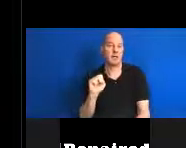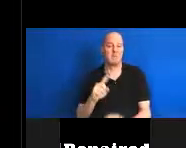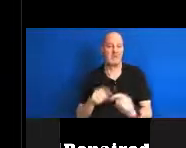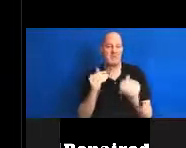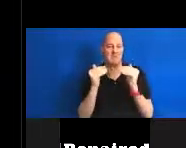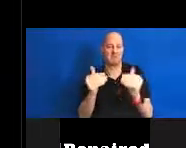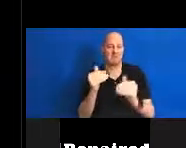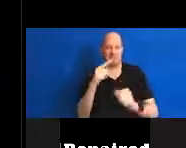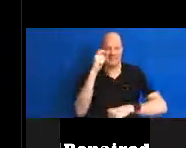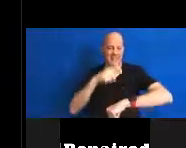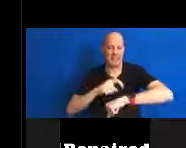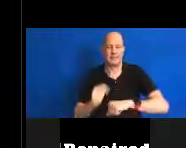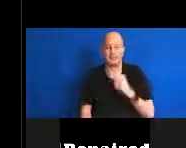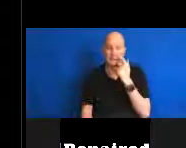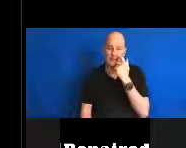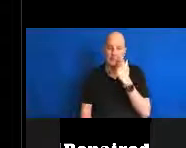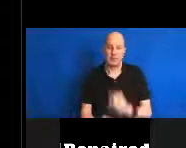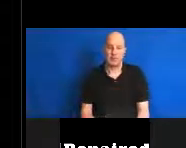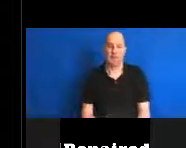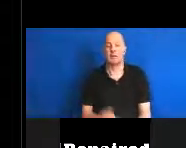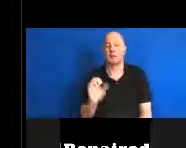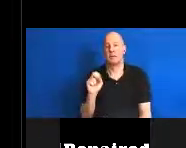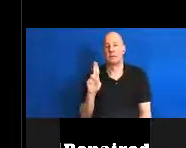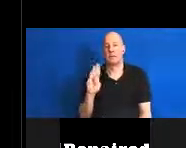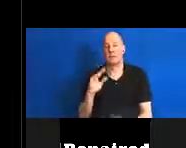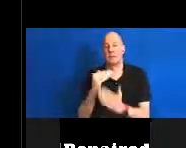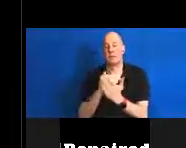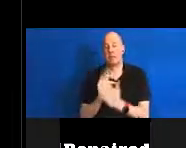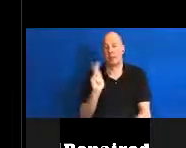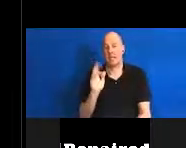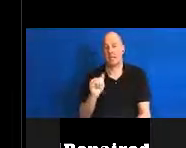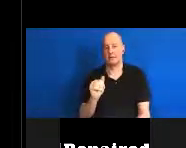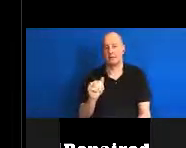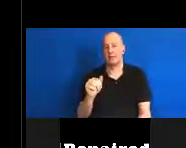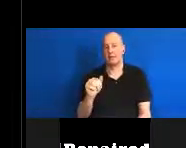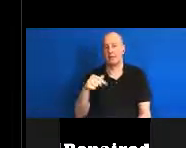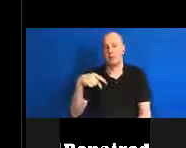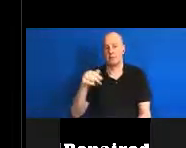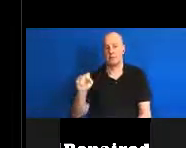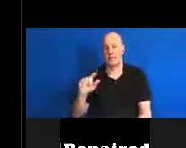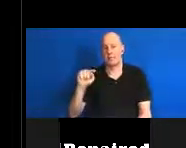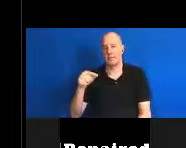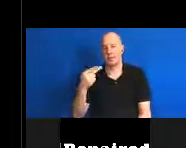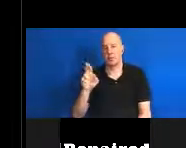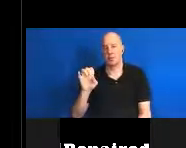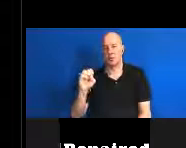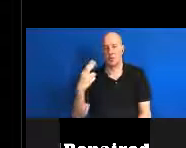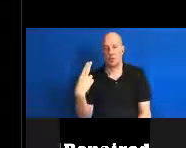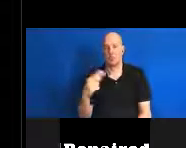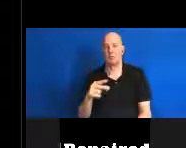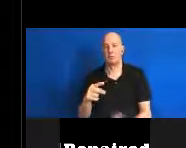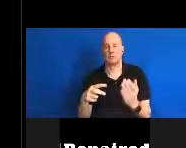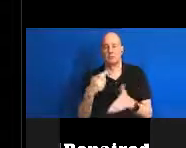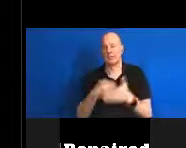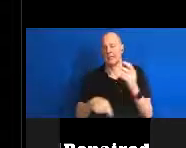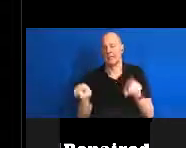time. So in Subchapter K, which is the pass-through tax like a partnership, the LLCs are actual